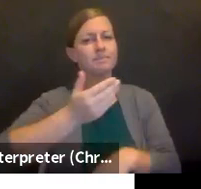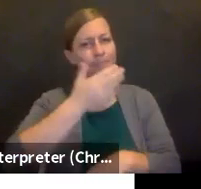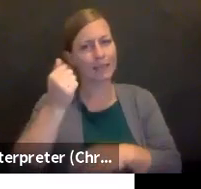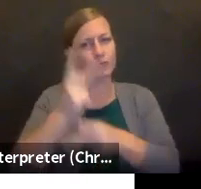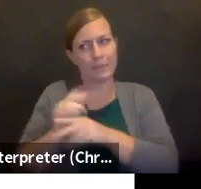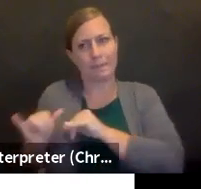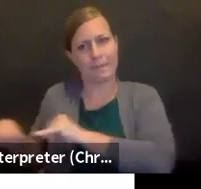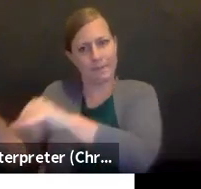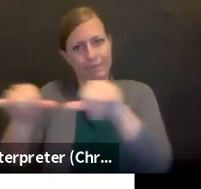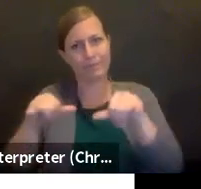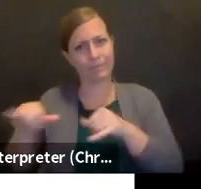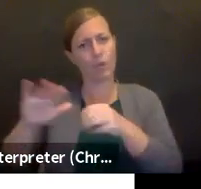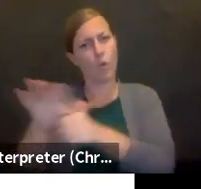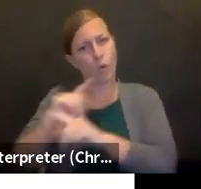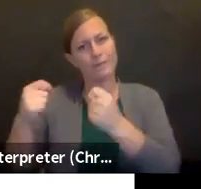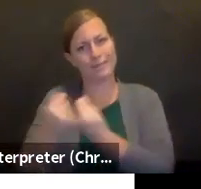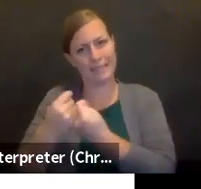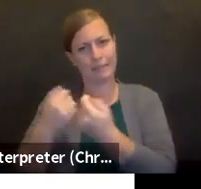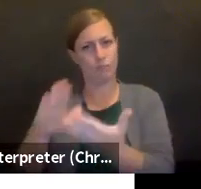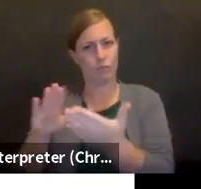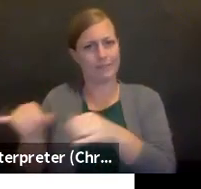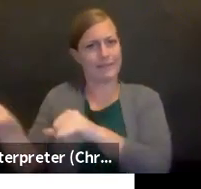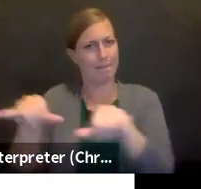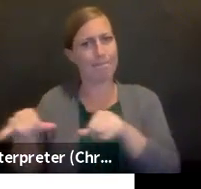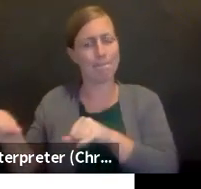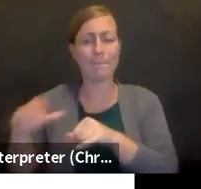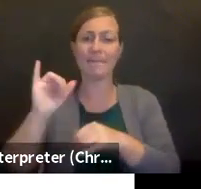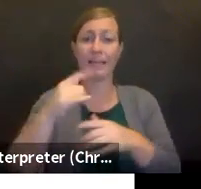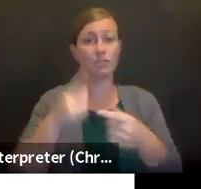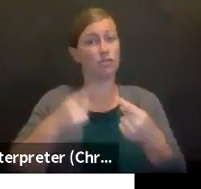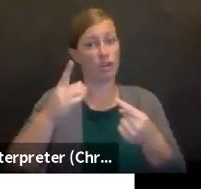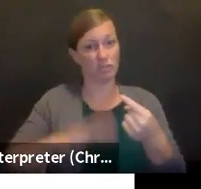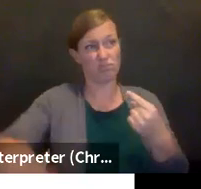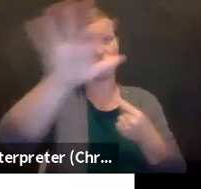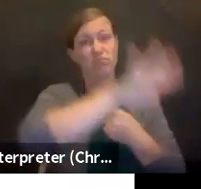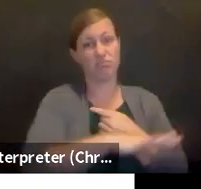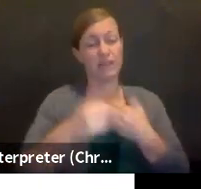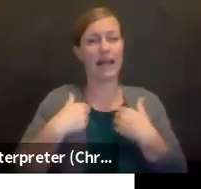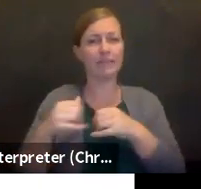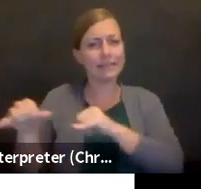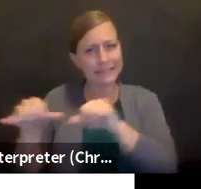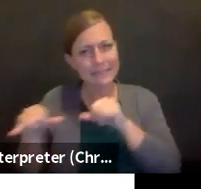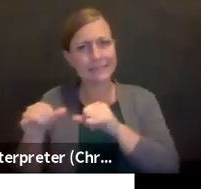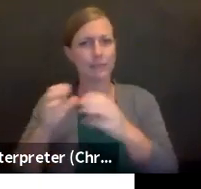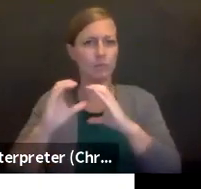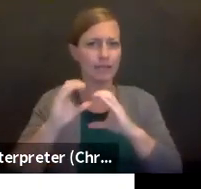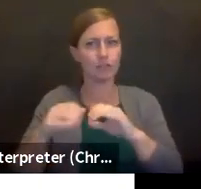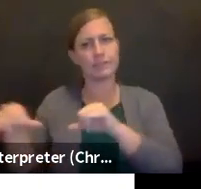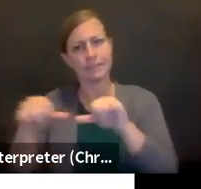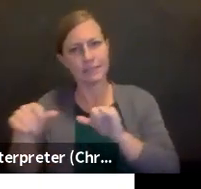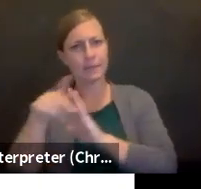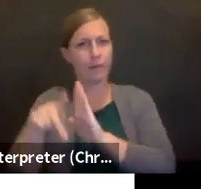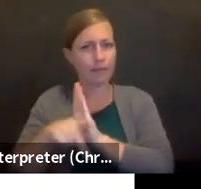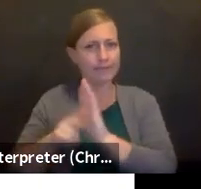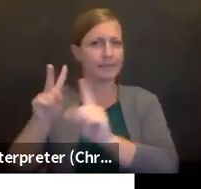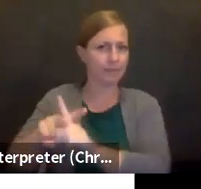it consistent. That is a struggle everywhere. And so consistent communication, consistent systems and policies are really